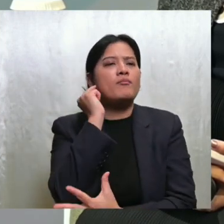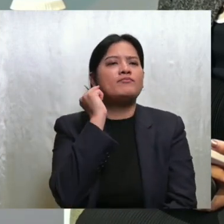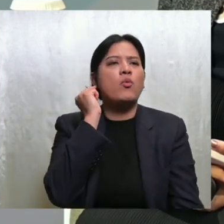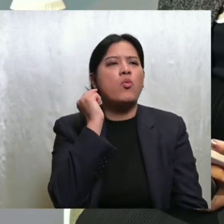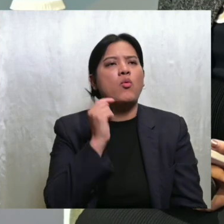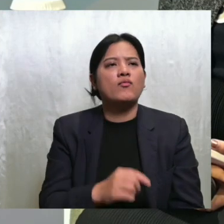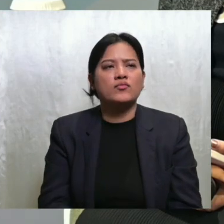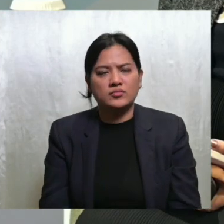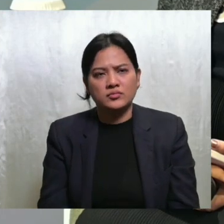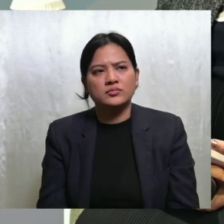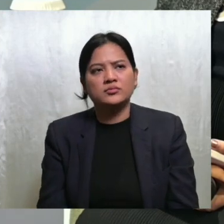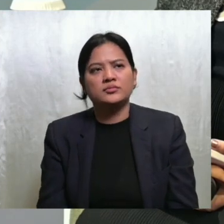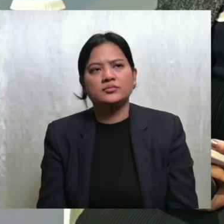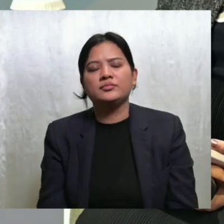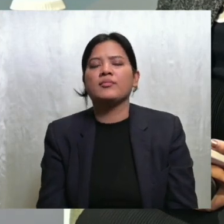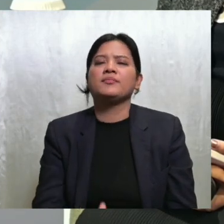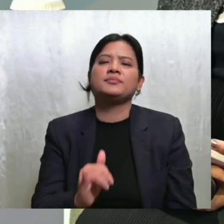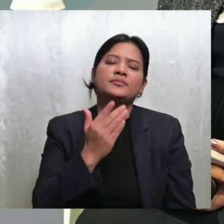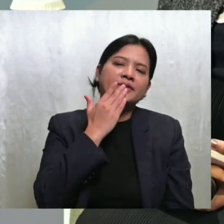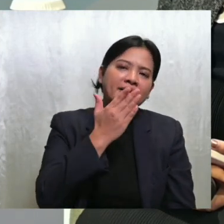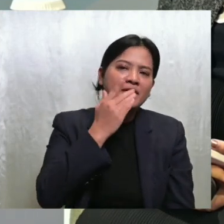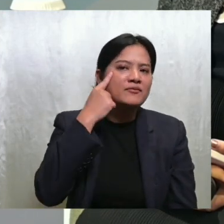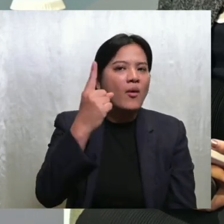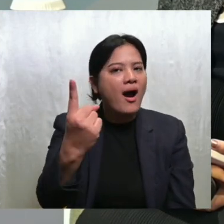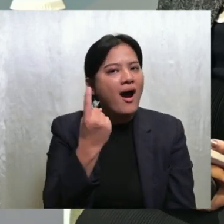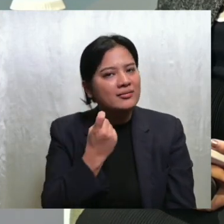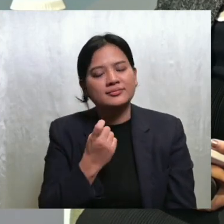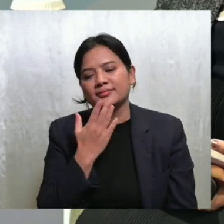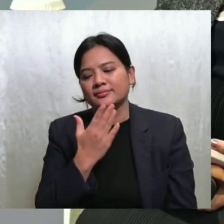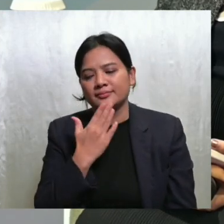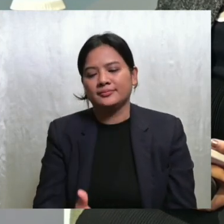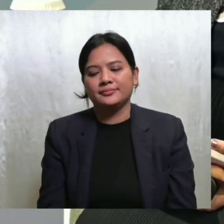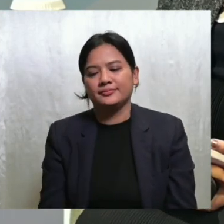for asking. Well, beyond technology, I think